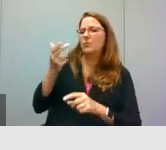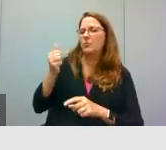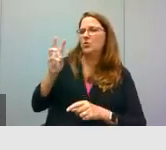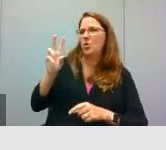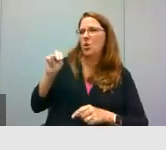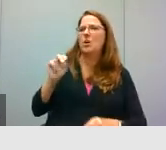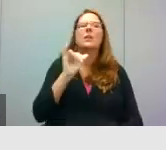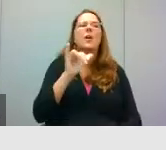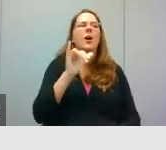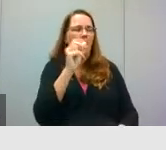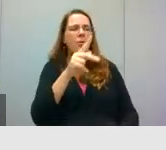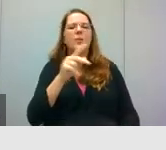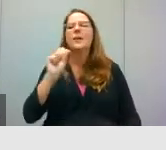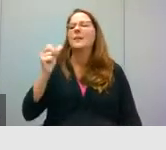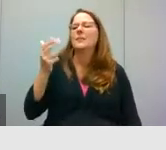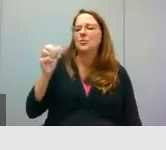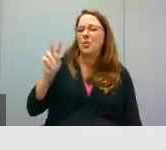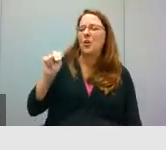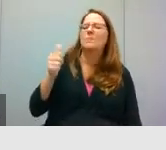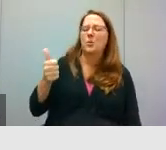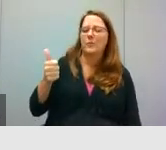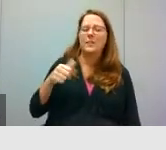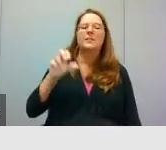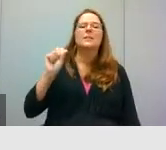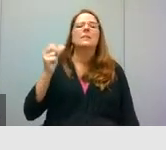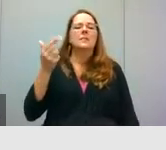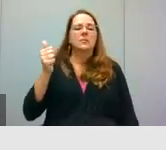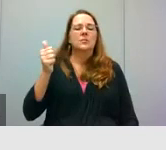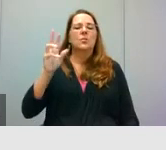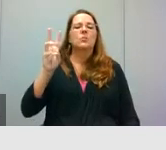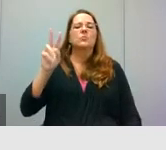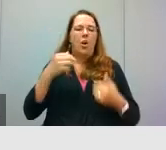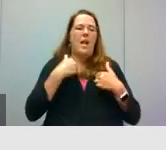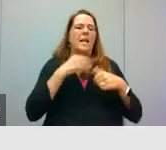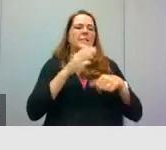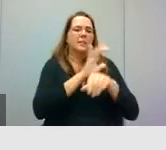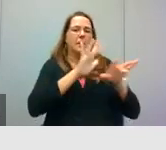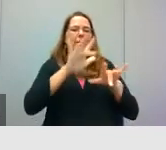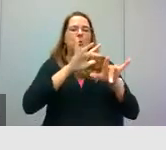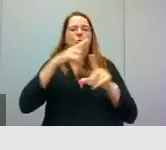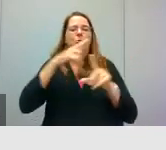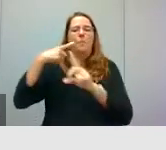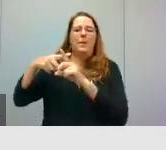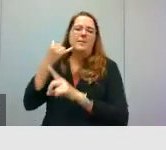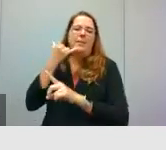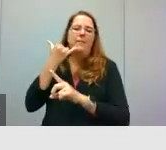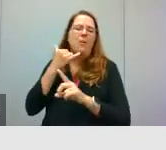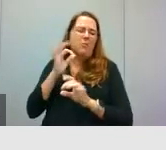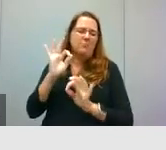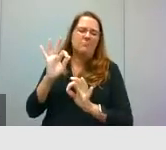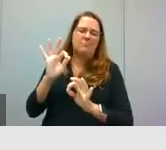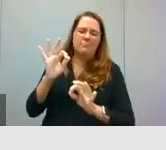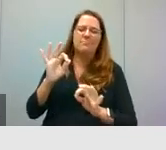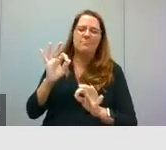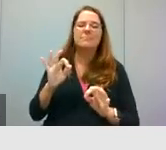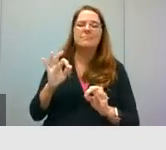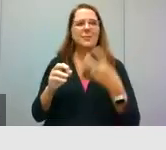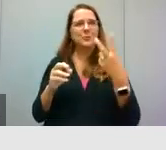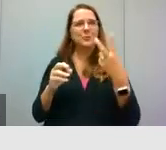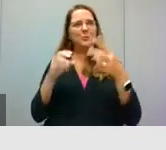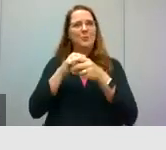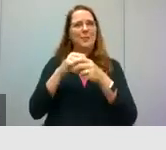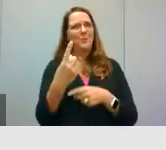Sean? Okay, Sean, that's Sean. All right, Sean's got his computer going and his phone, so that's 2 in 1